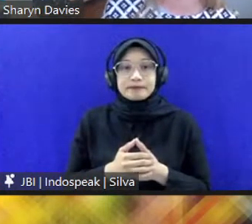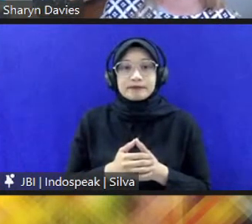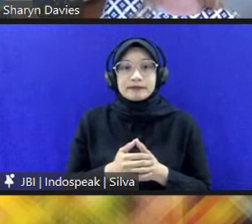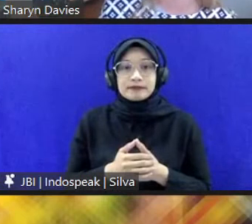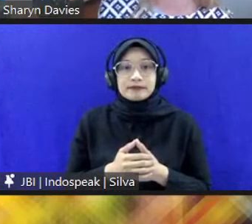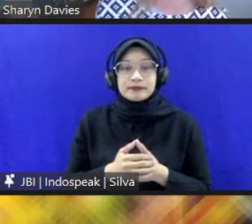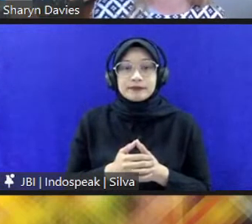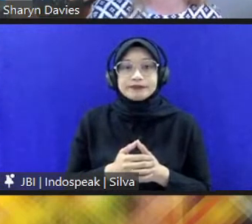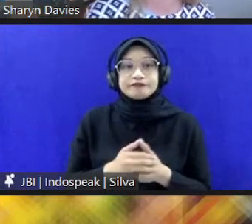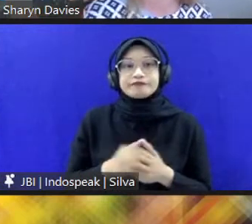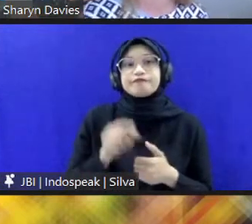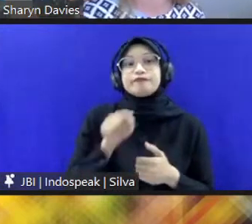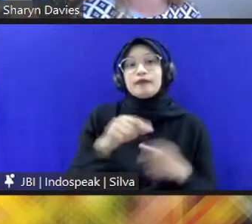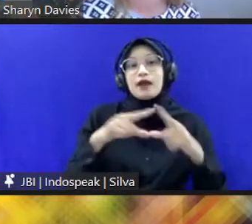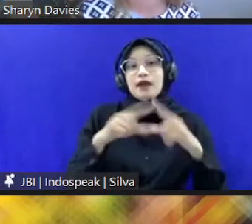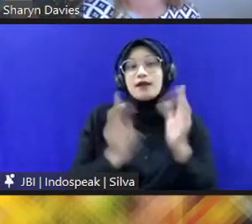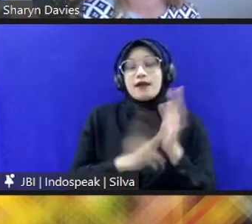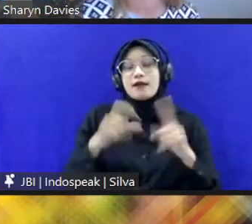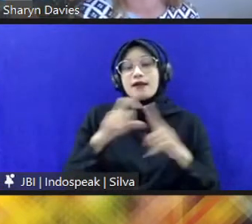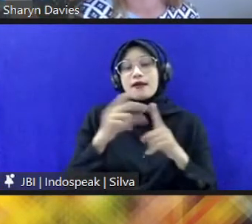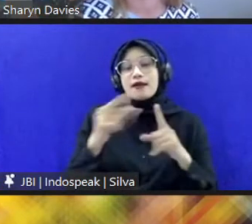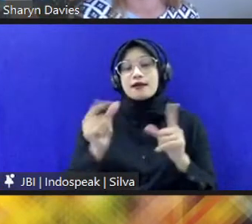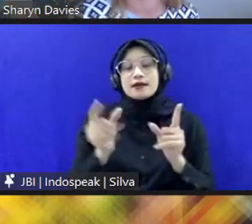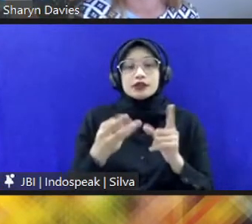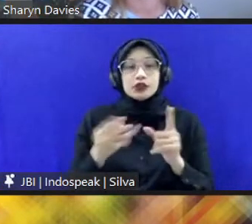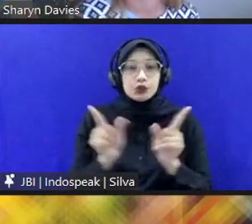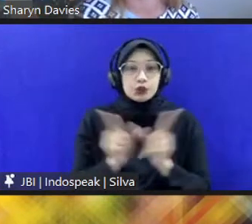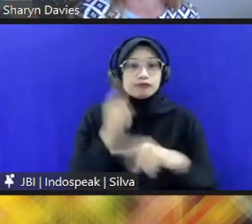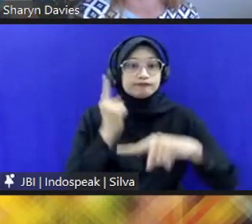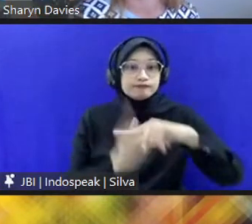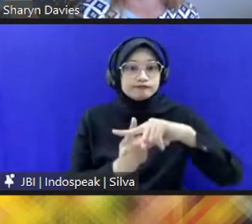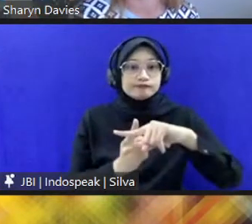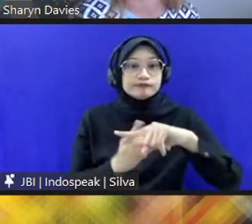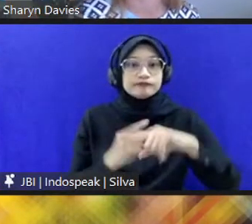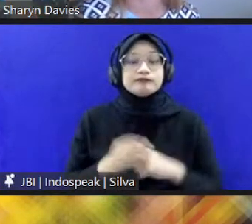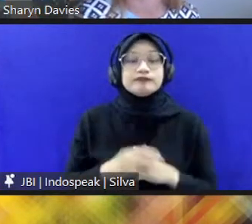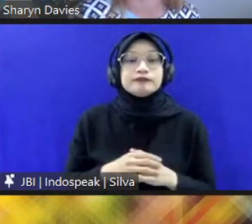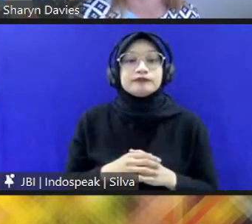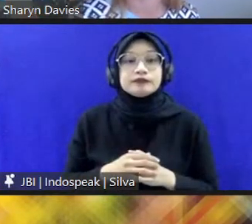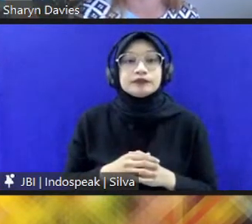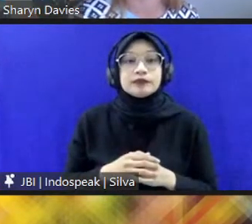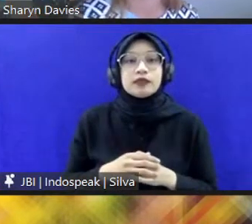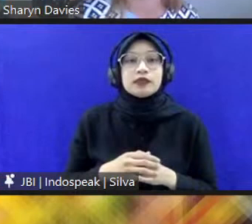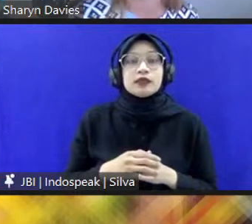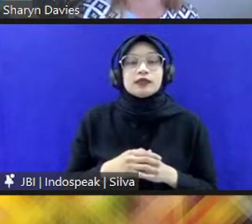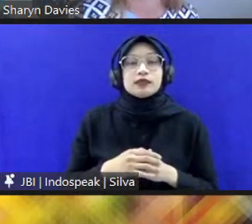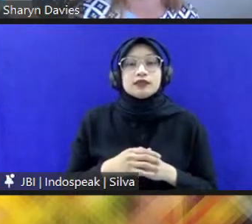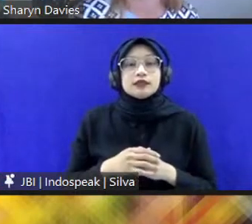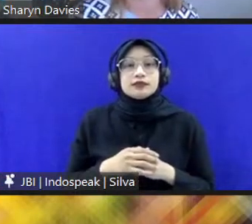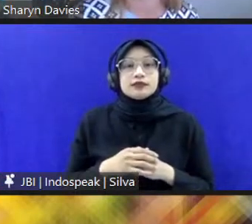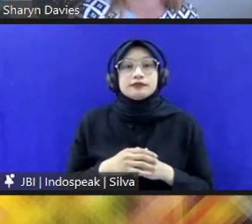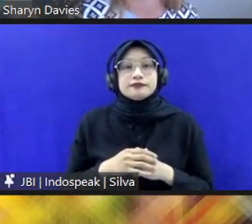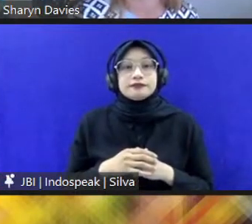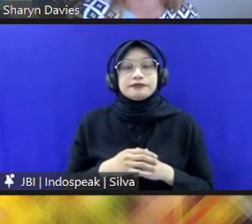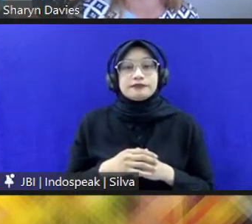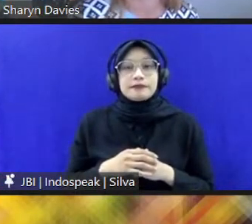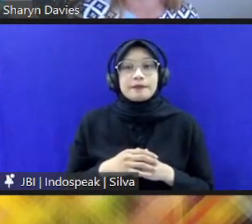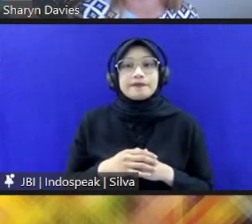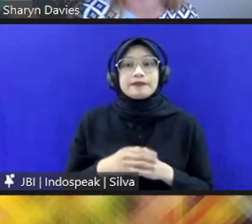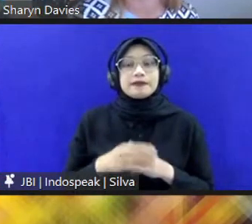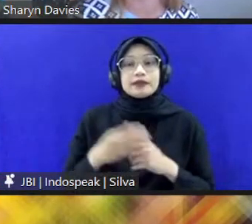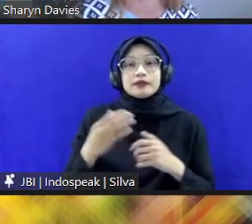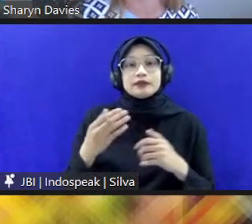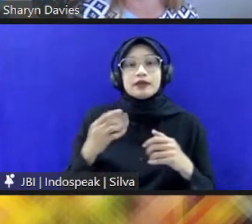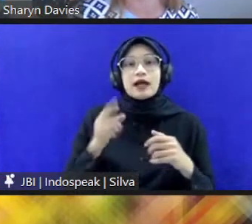Sharon, can I just add a little bit there? Look, in terms of the logic of the argument that we put forward, I guess there are